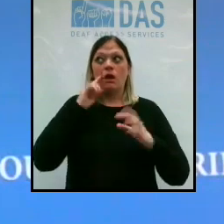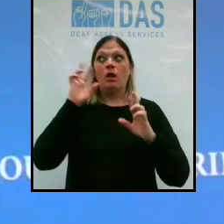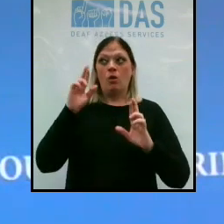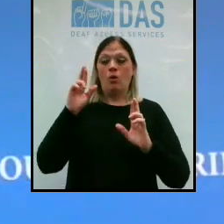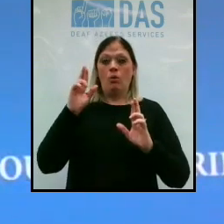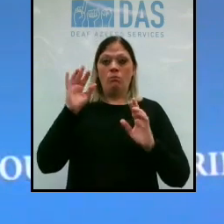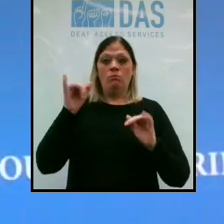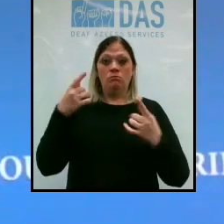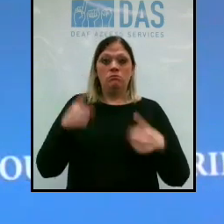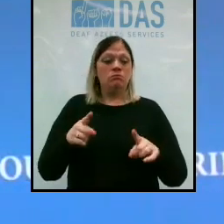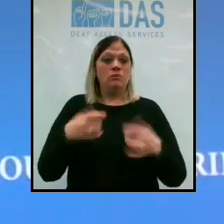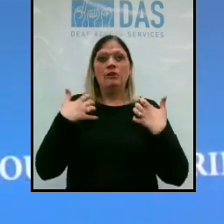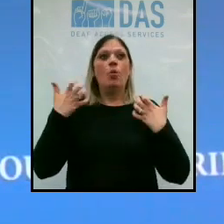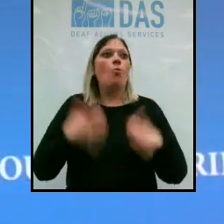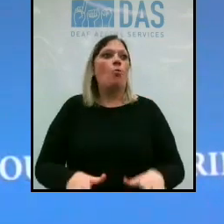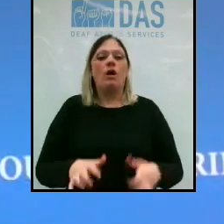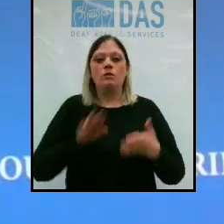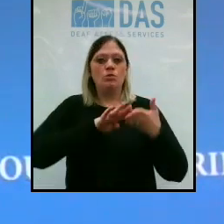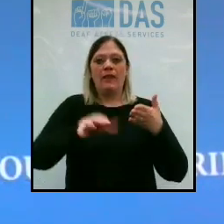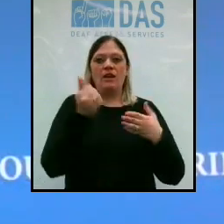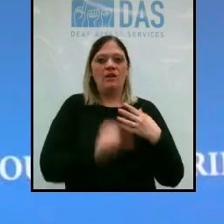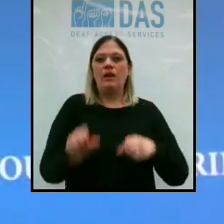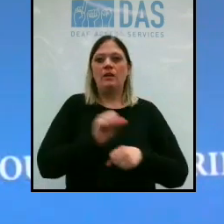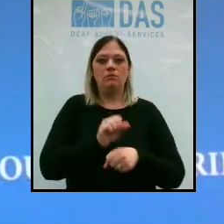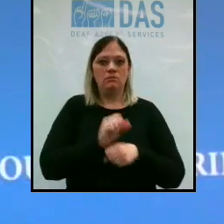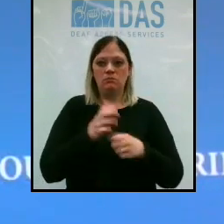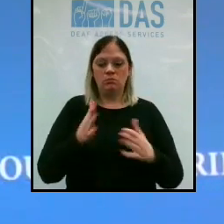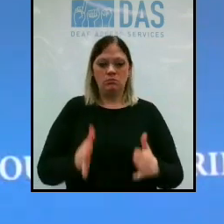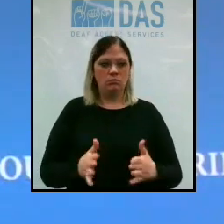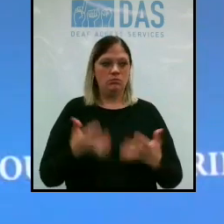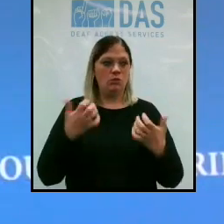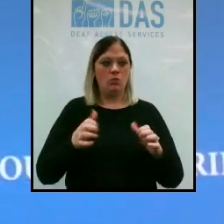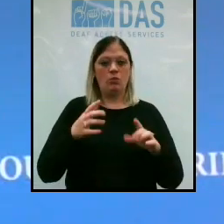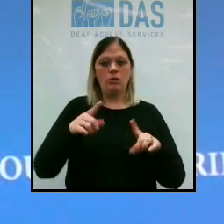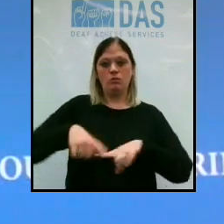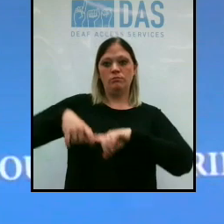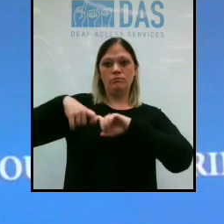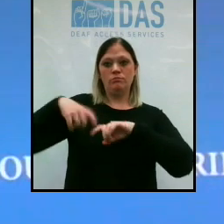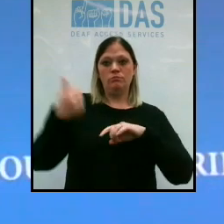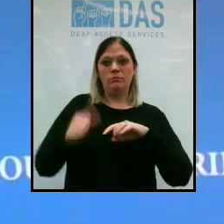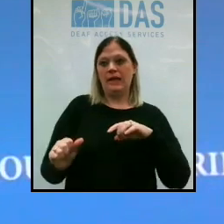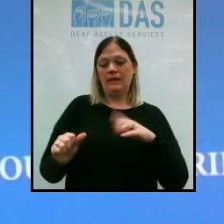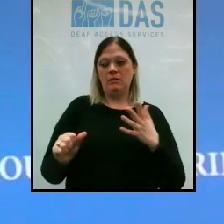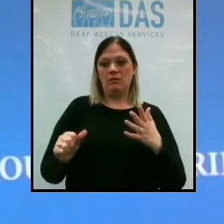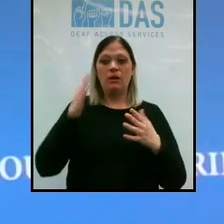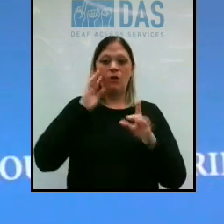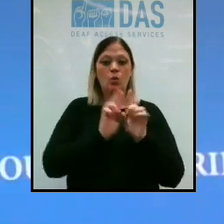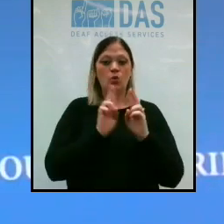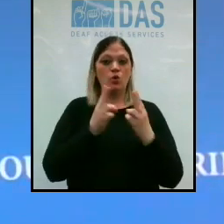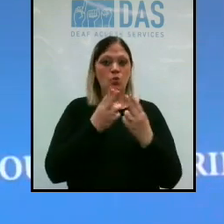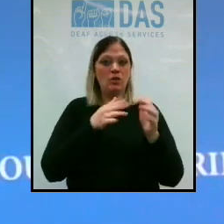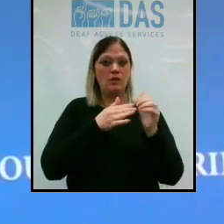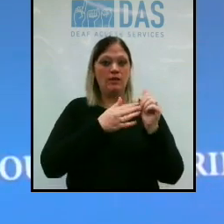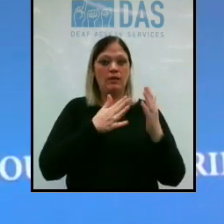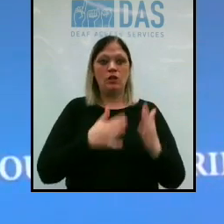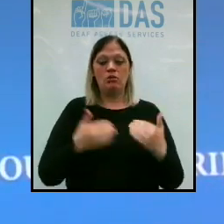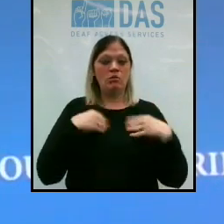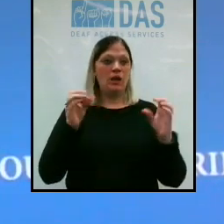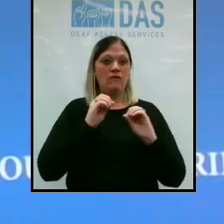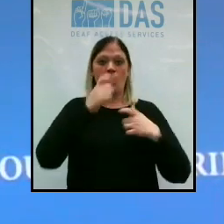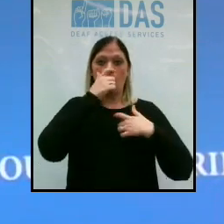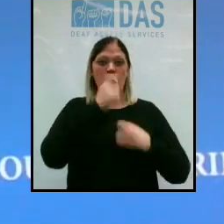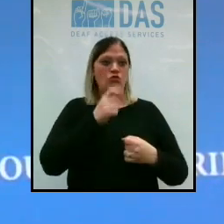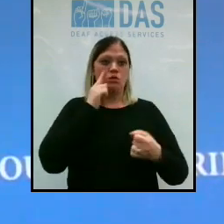no interest in laying off any employee. I have no interest in furloughing any employee. I know union leaders I've talked to have no interest in